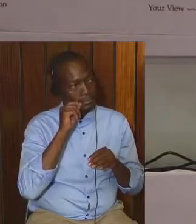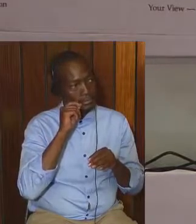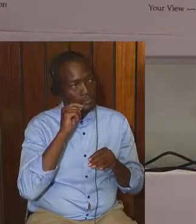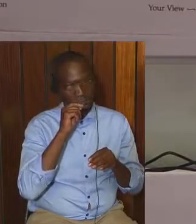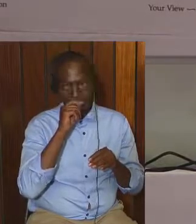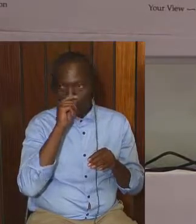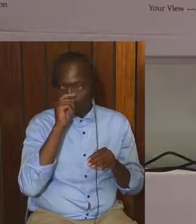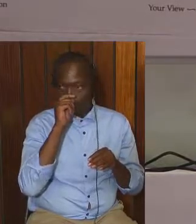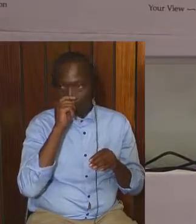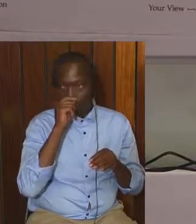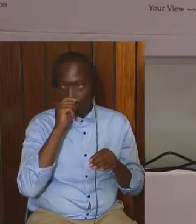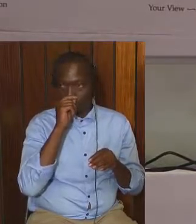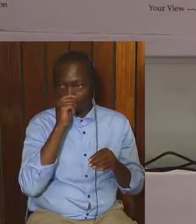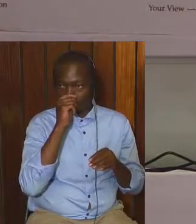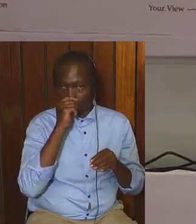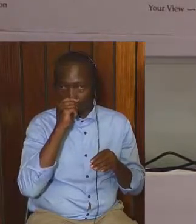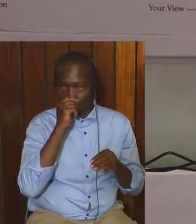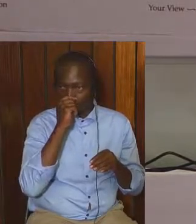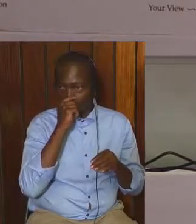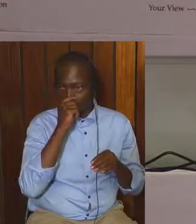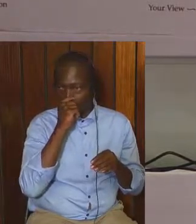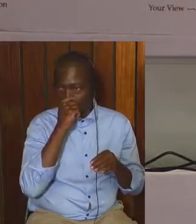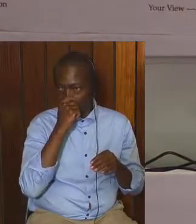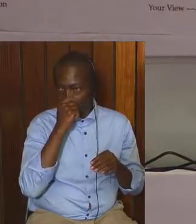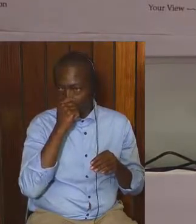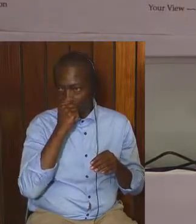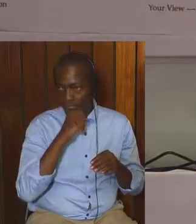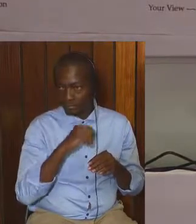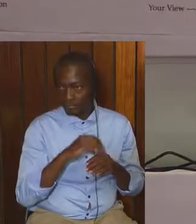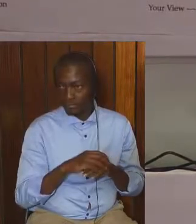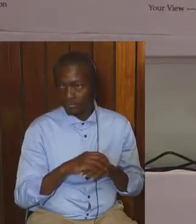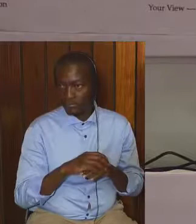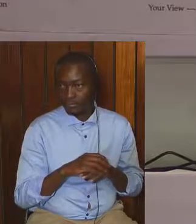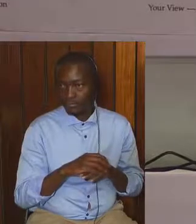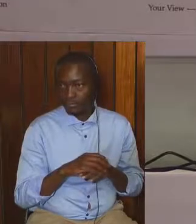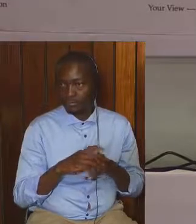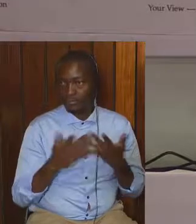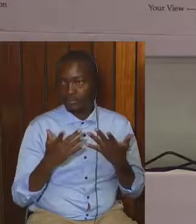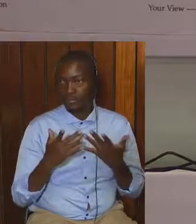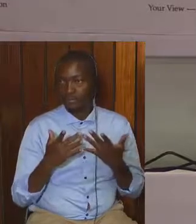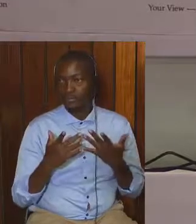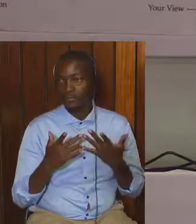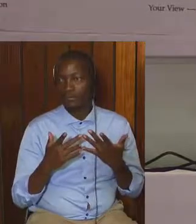I think it's at the back there. Do they need to come out the back, at the back? Hazel?